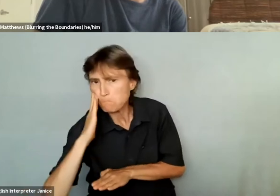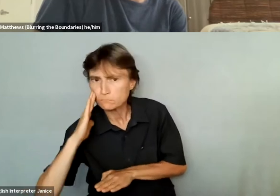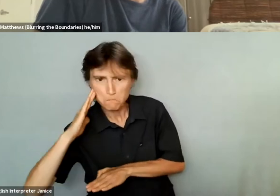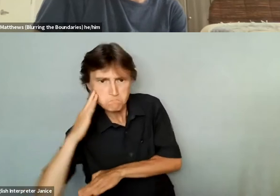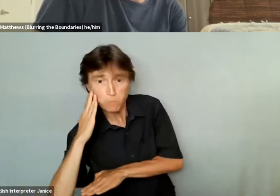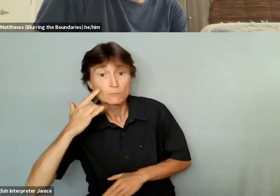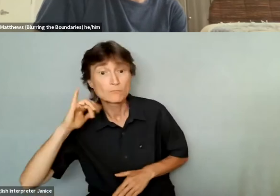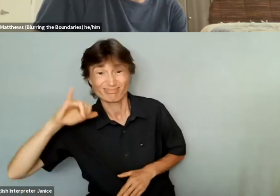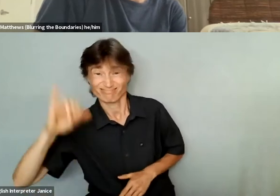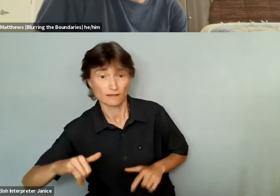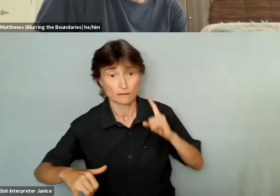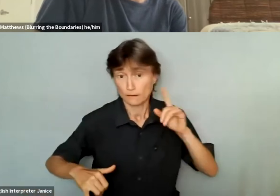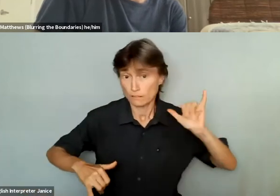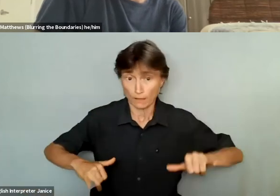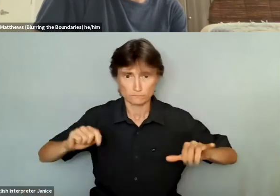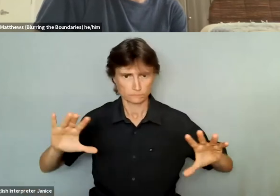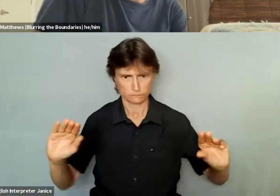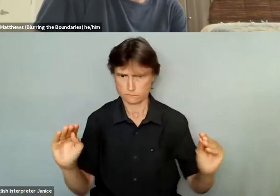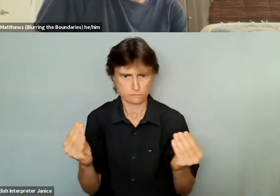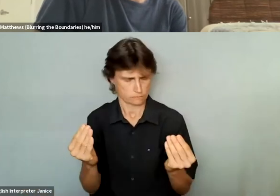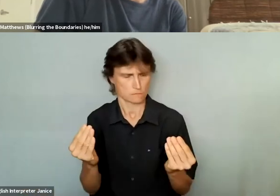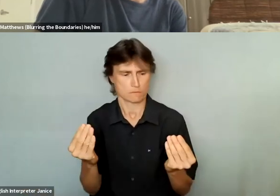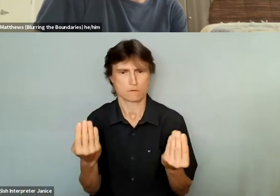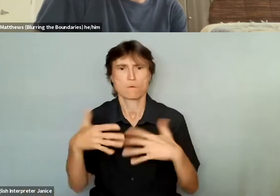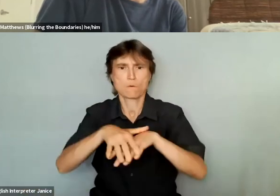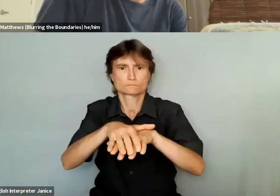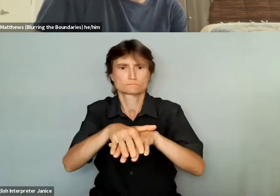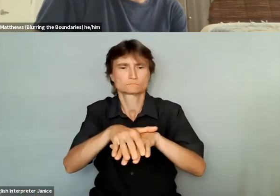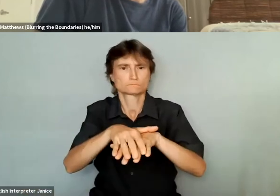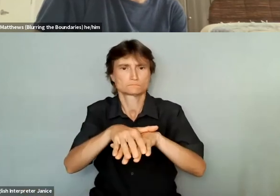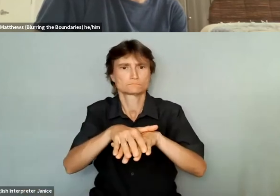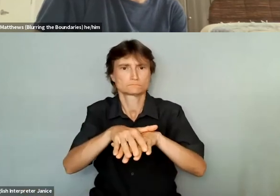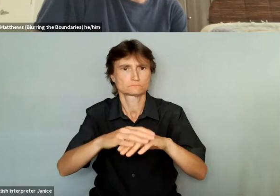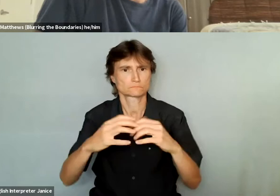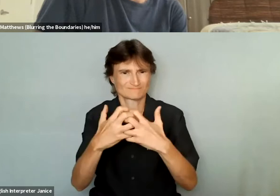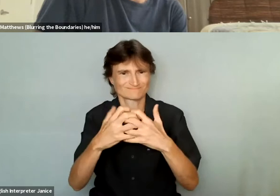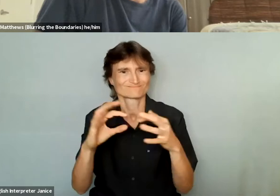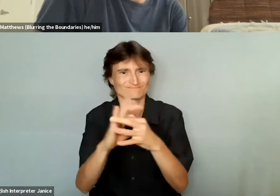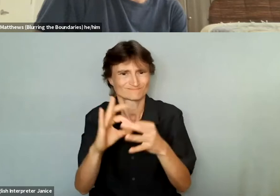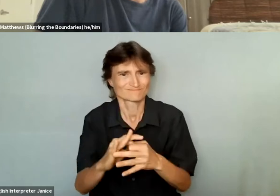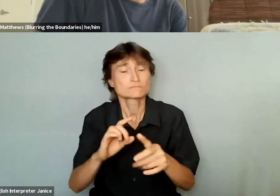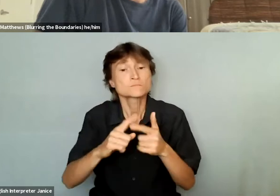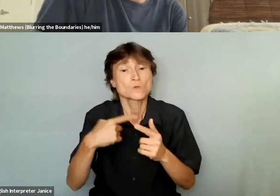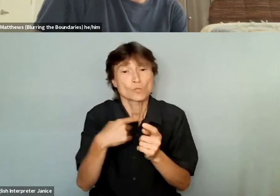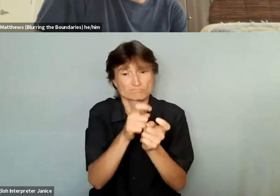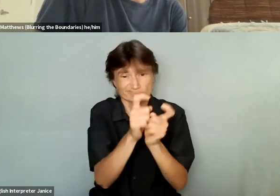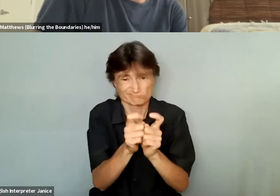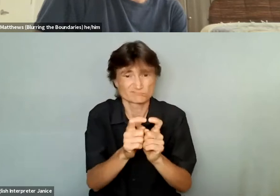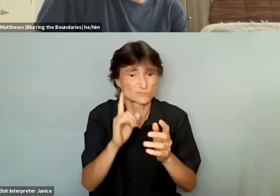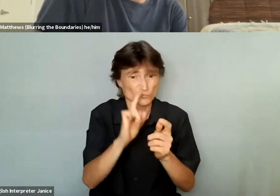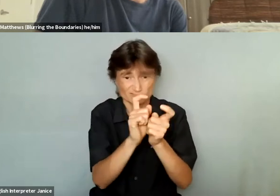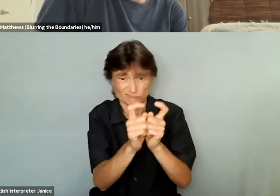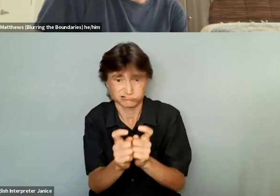would transfer those, well, first fix the pitch correction and then transfer those into